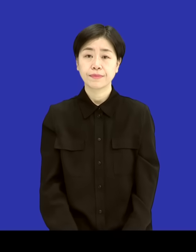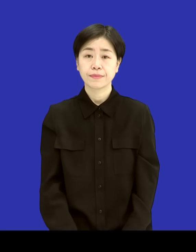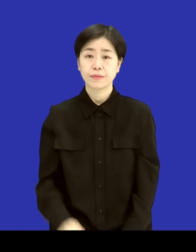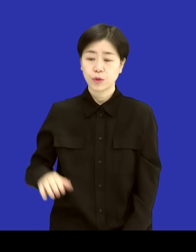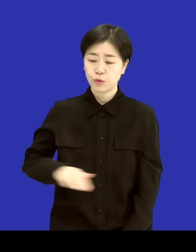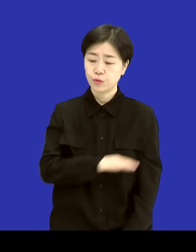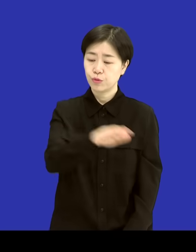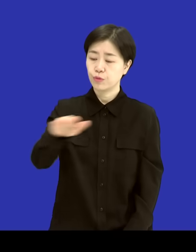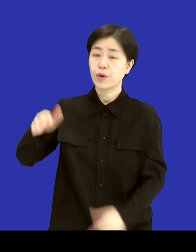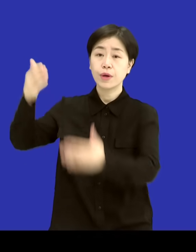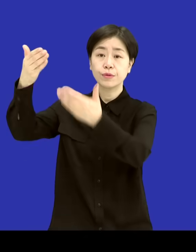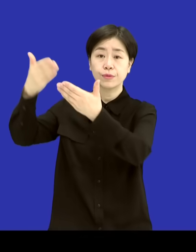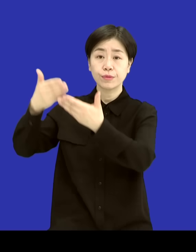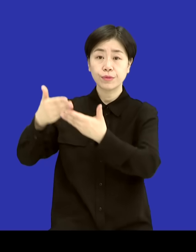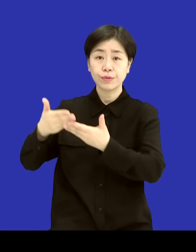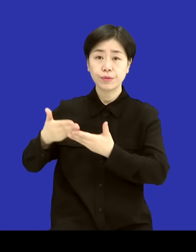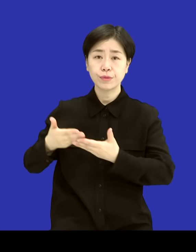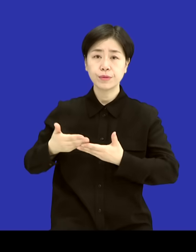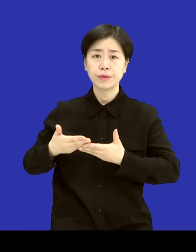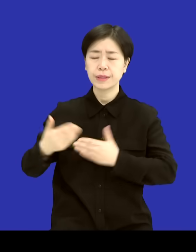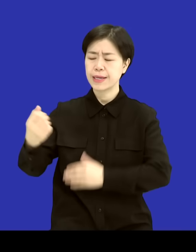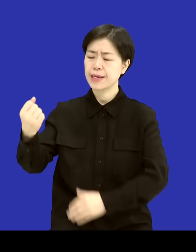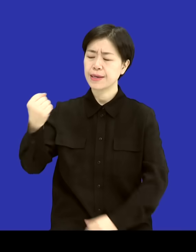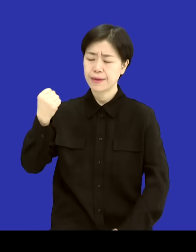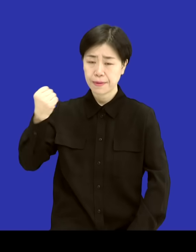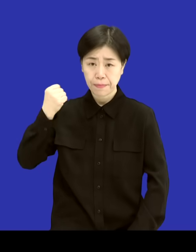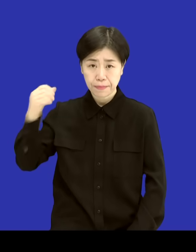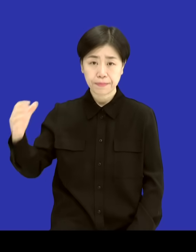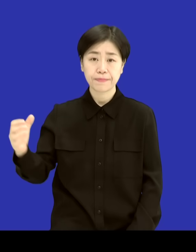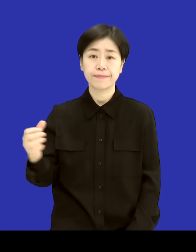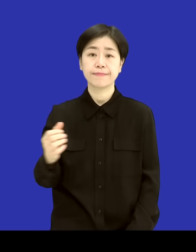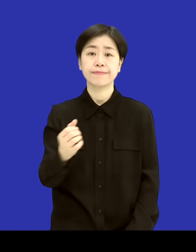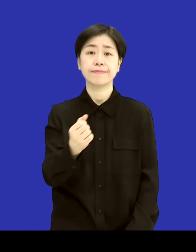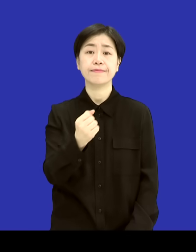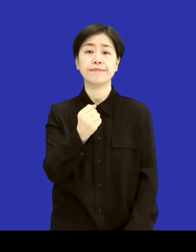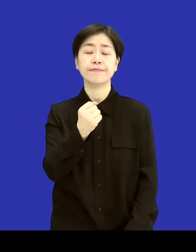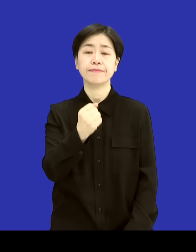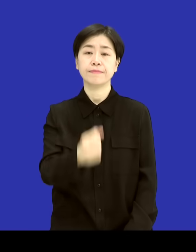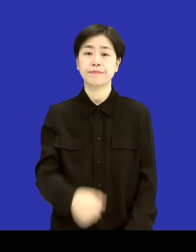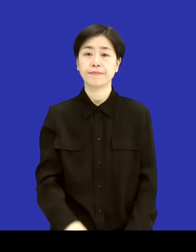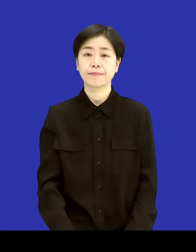La forza che ci dà